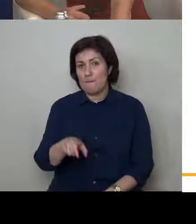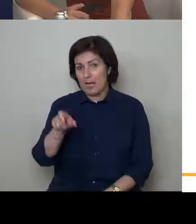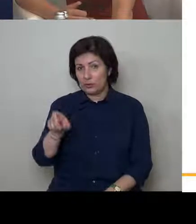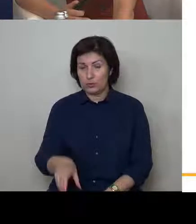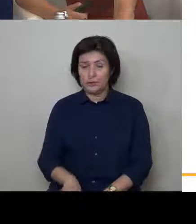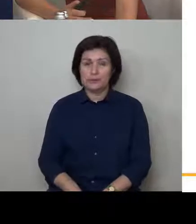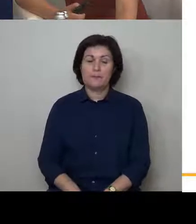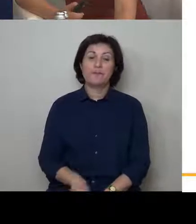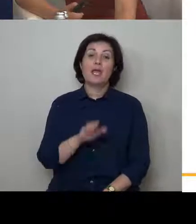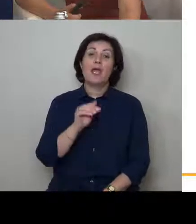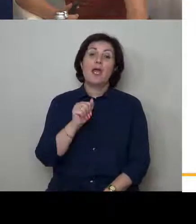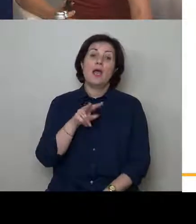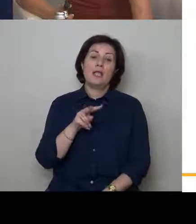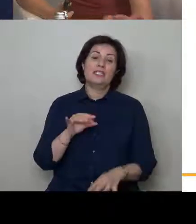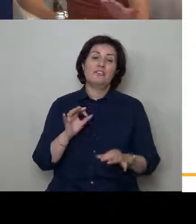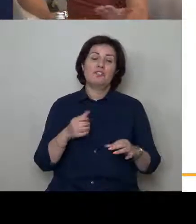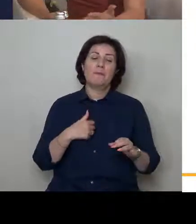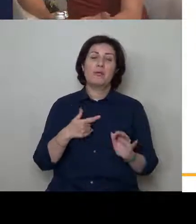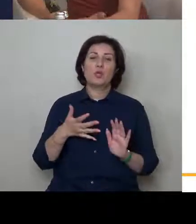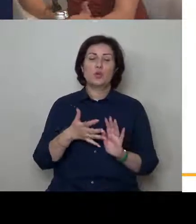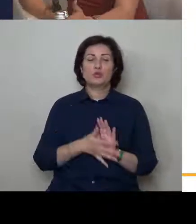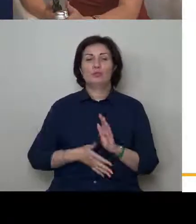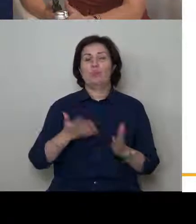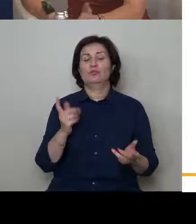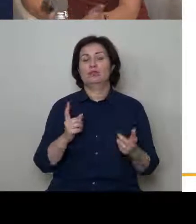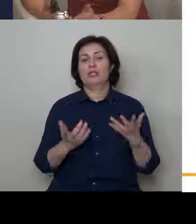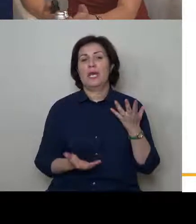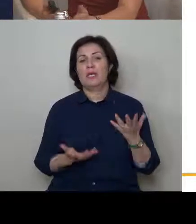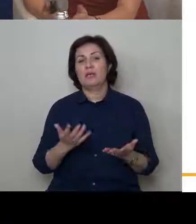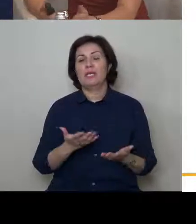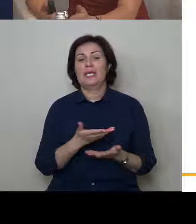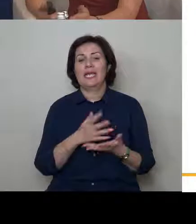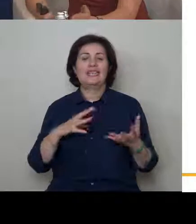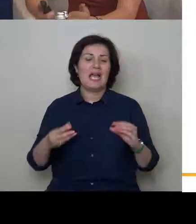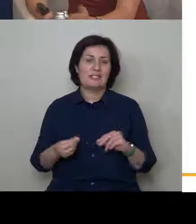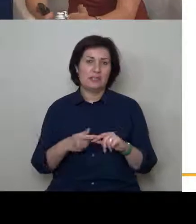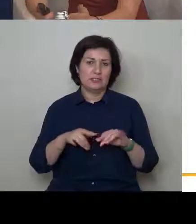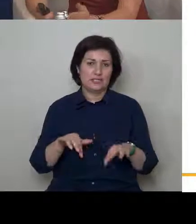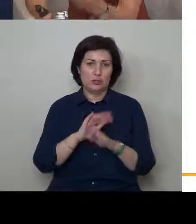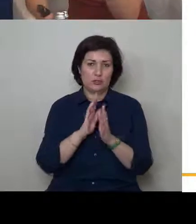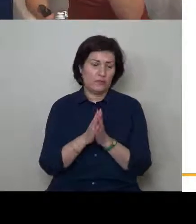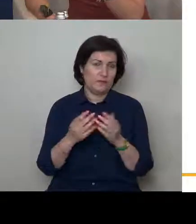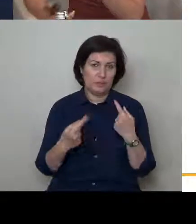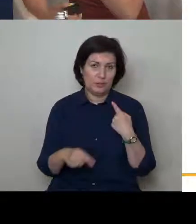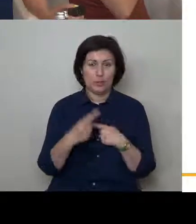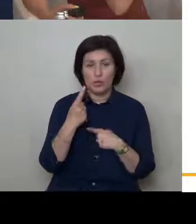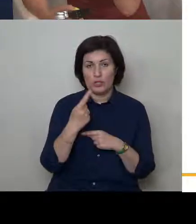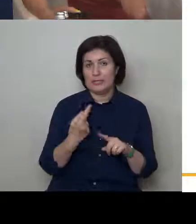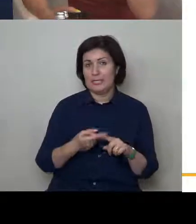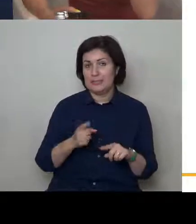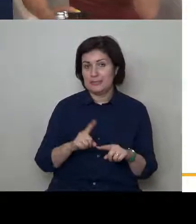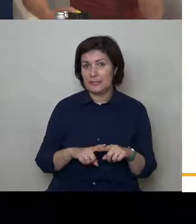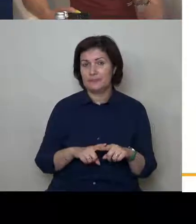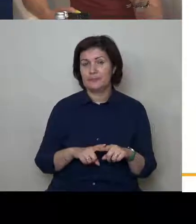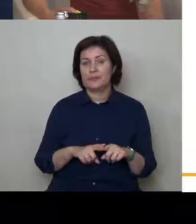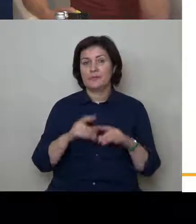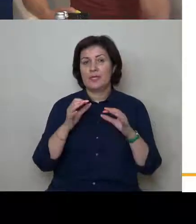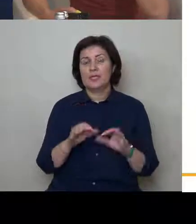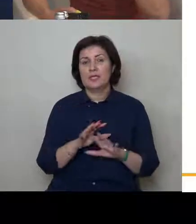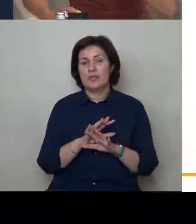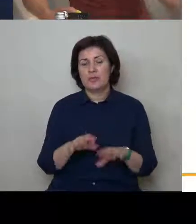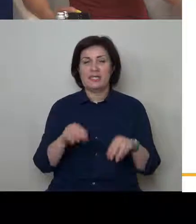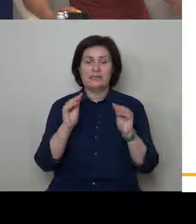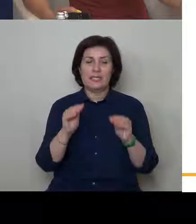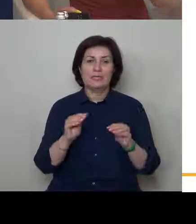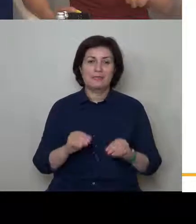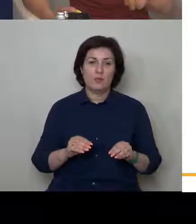but then they replaced that person. But of course we understand that the consequences of such actions would be very